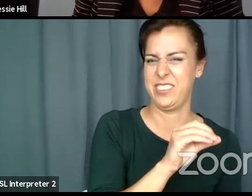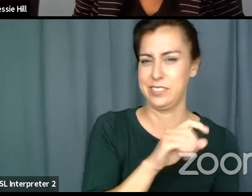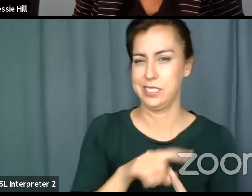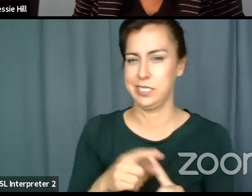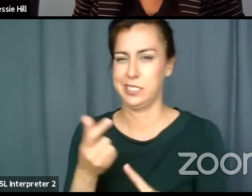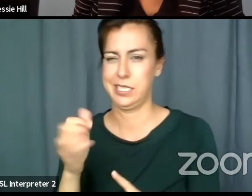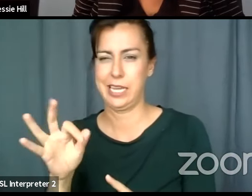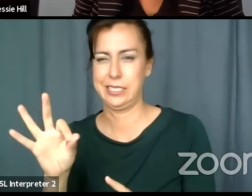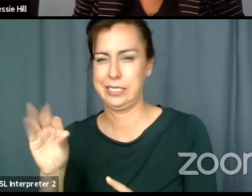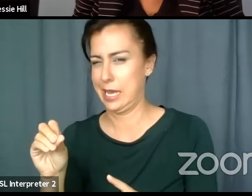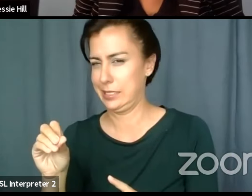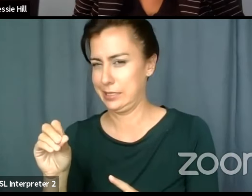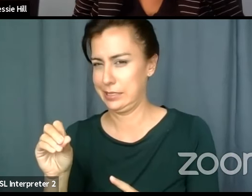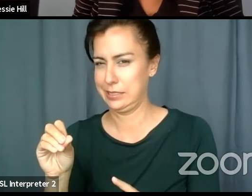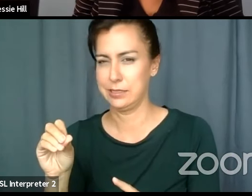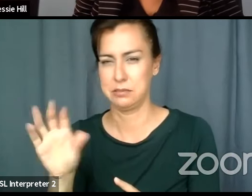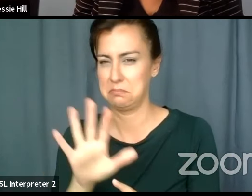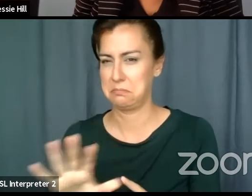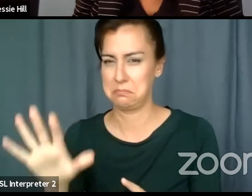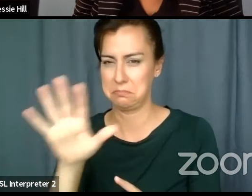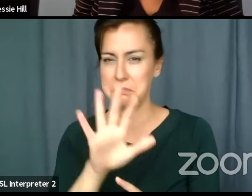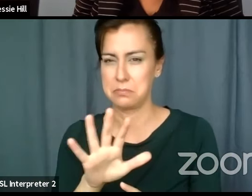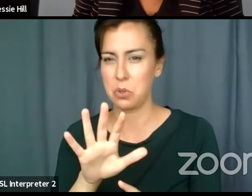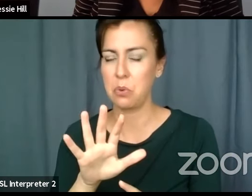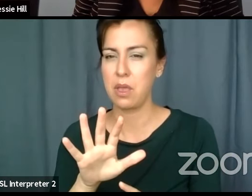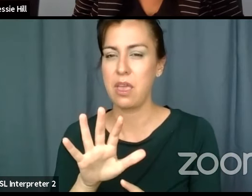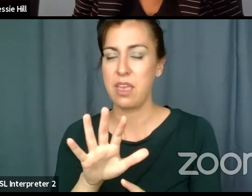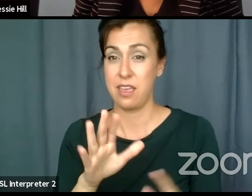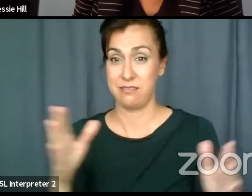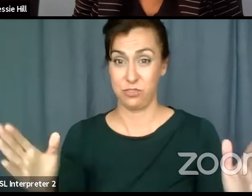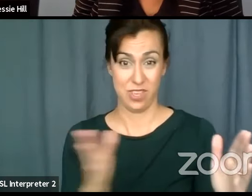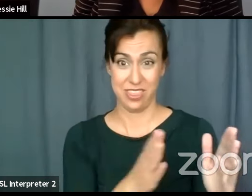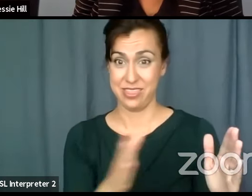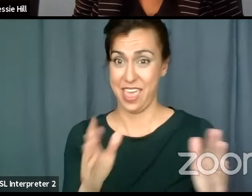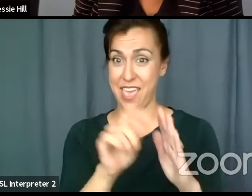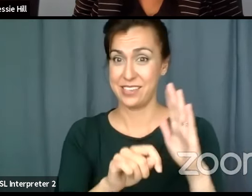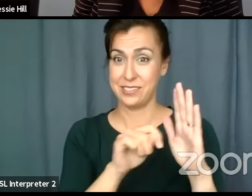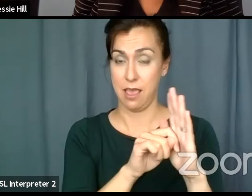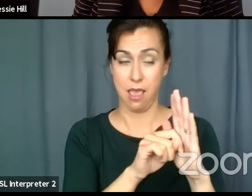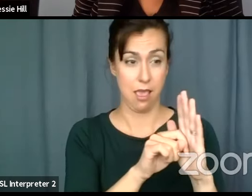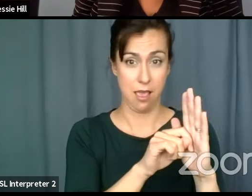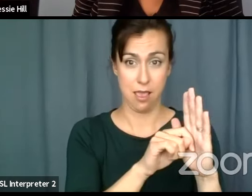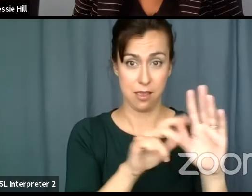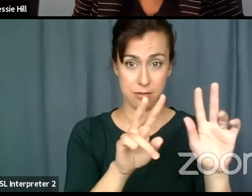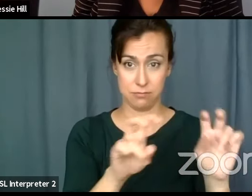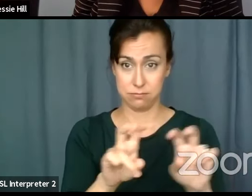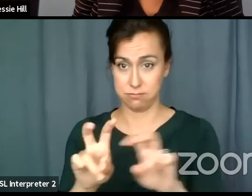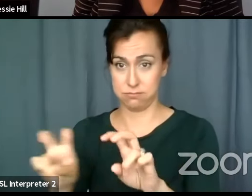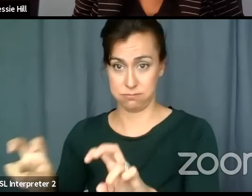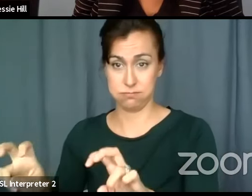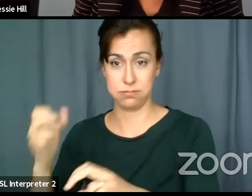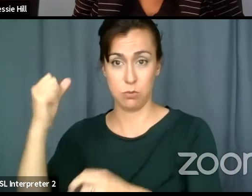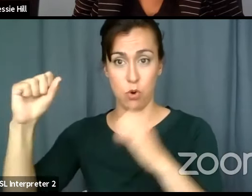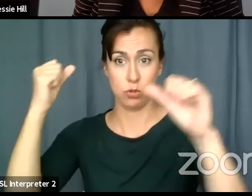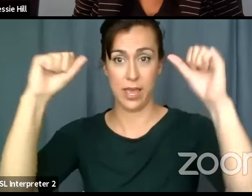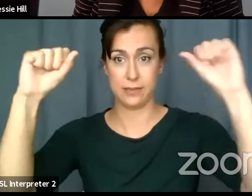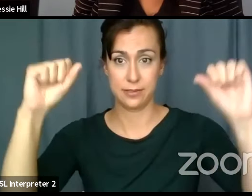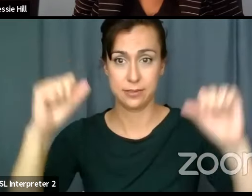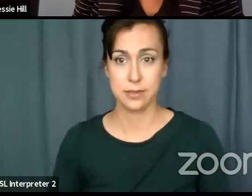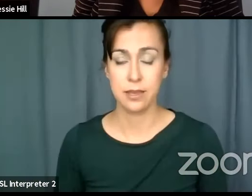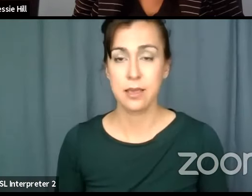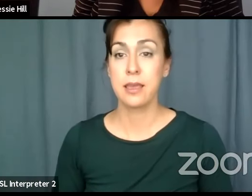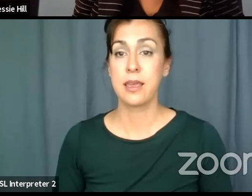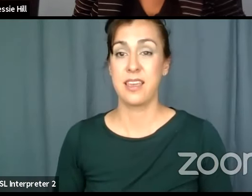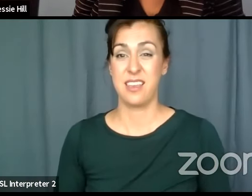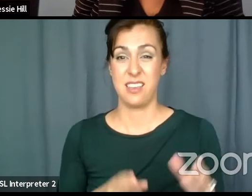granted, some severe issues during that period of time. In that research and looking at